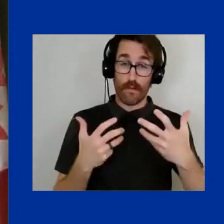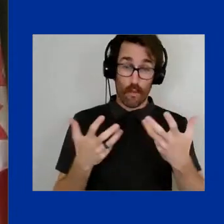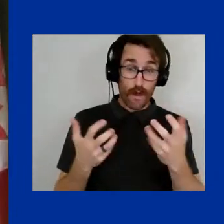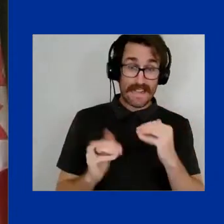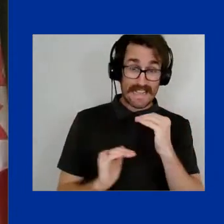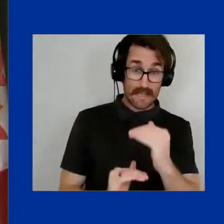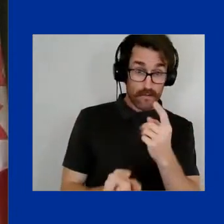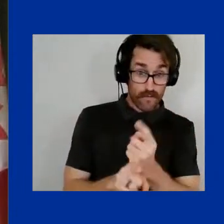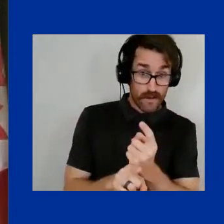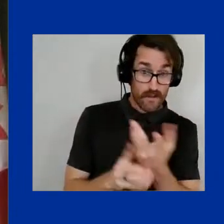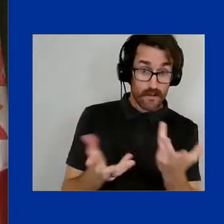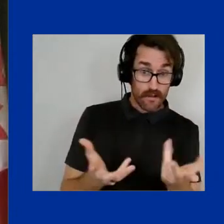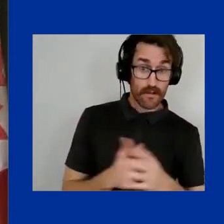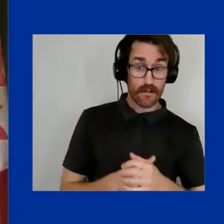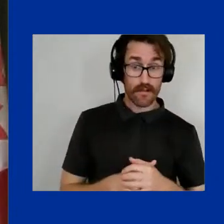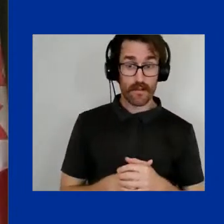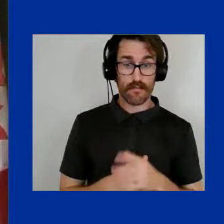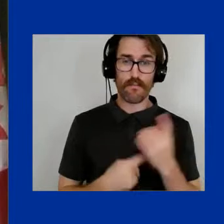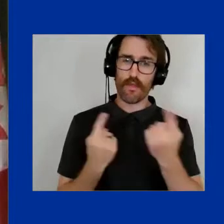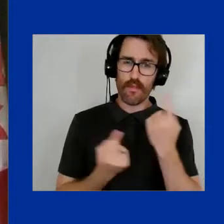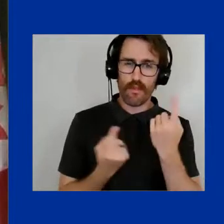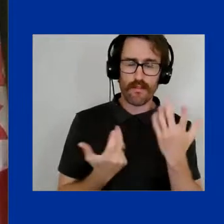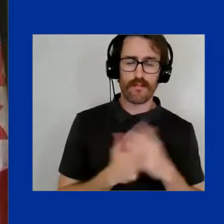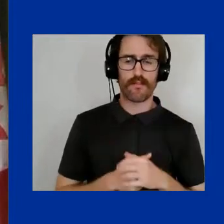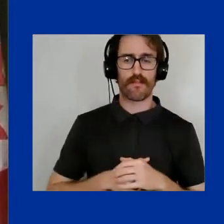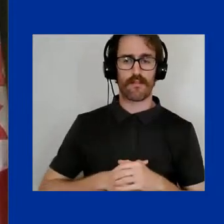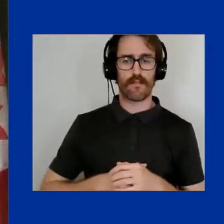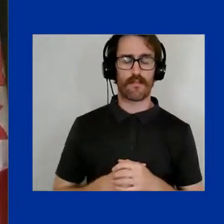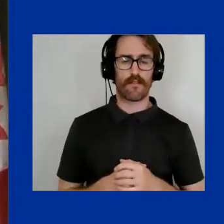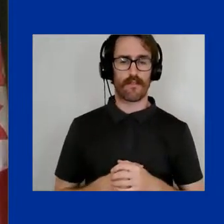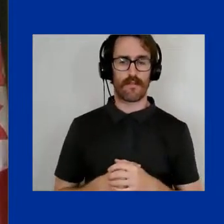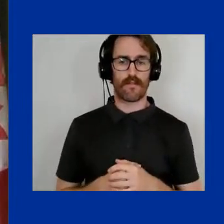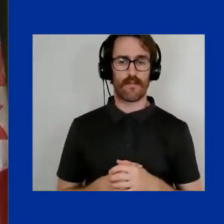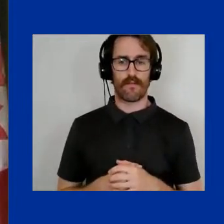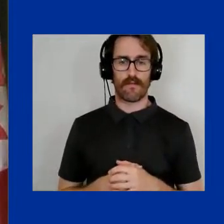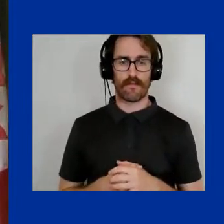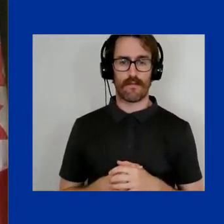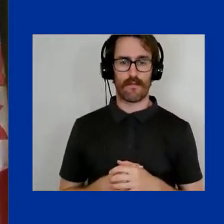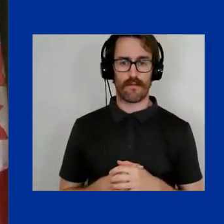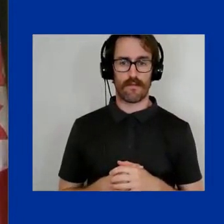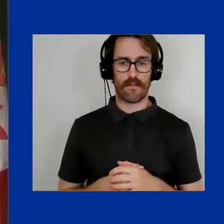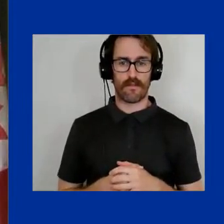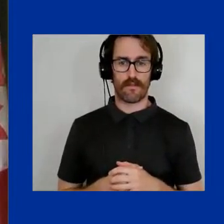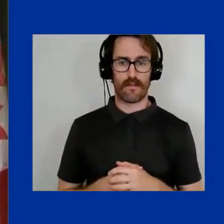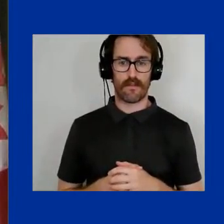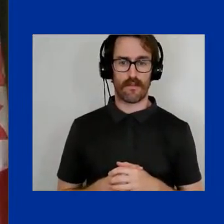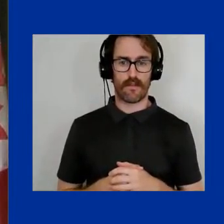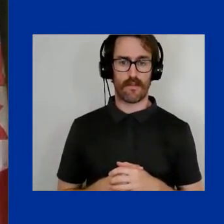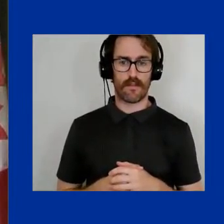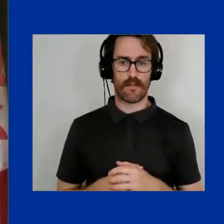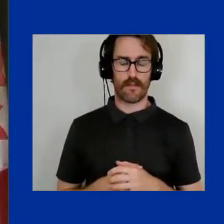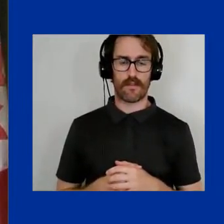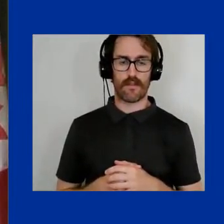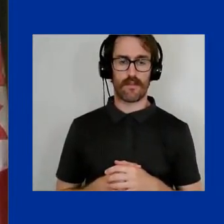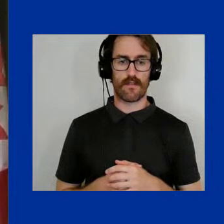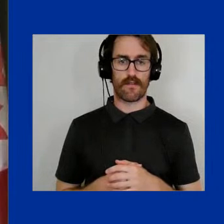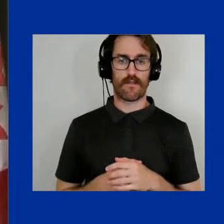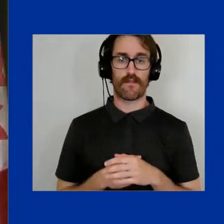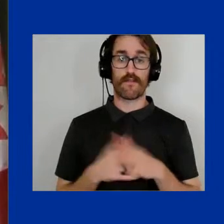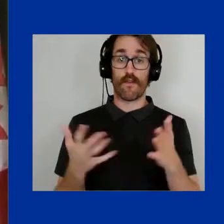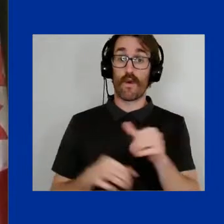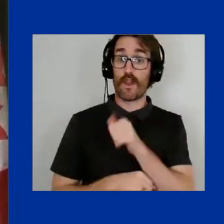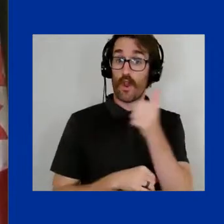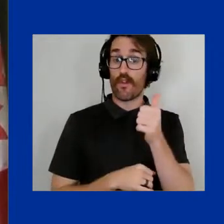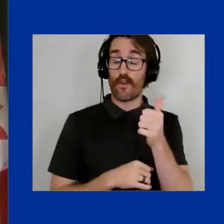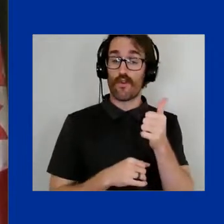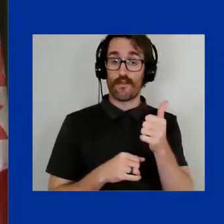Chair, do you want me to take that? I'm just looking towards you. It's a bit of a political question, but I can take it. The mayor addressed it at the earlier press conference, and I can repeat what he said.